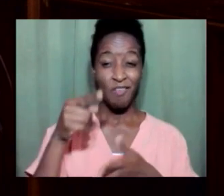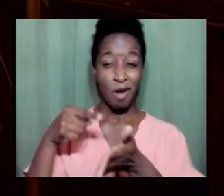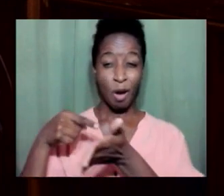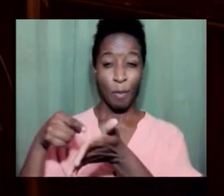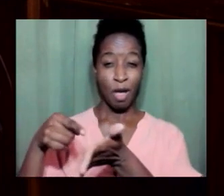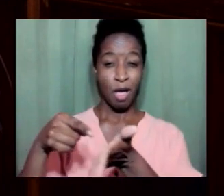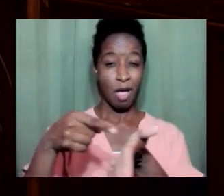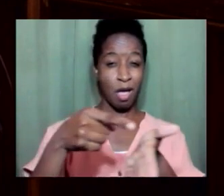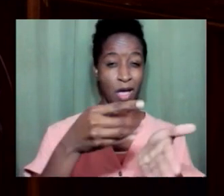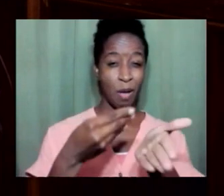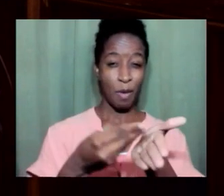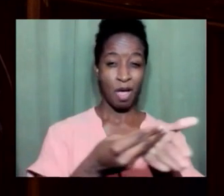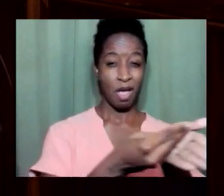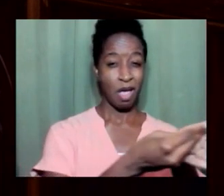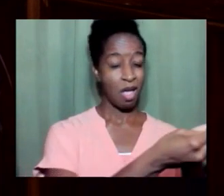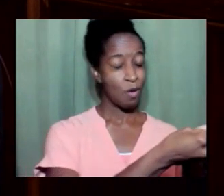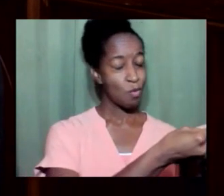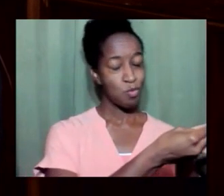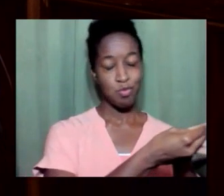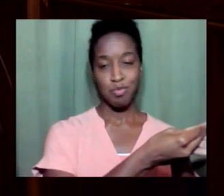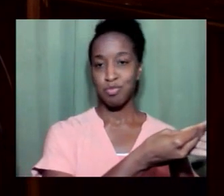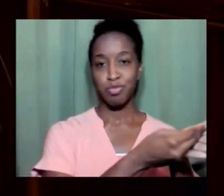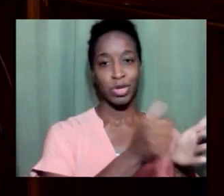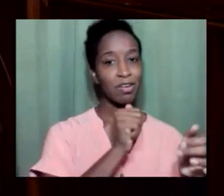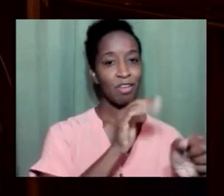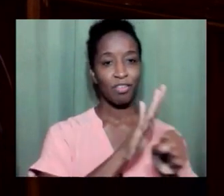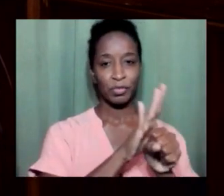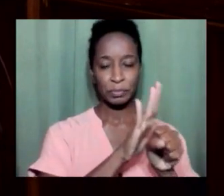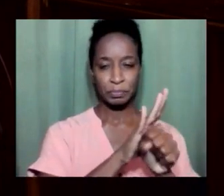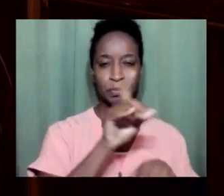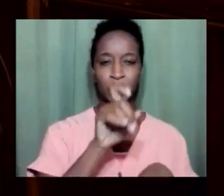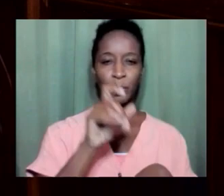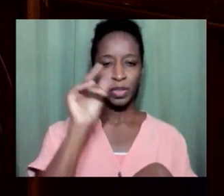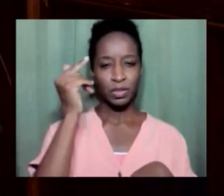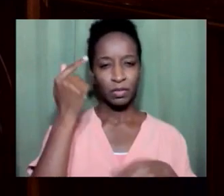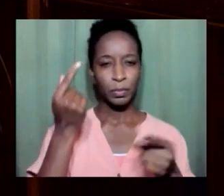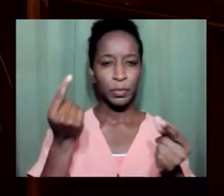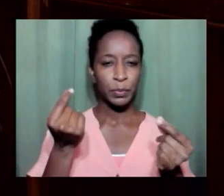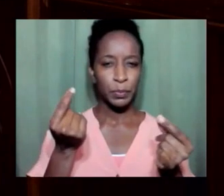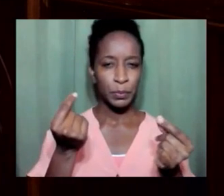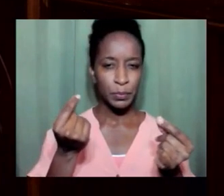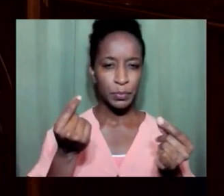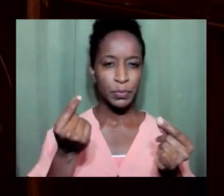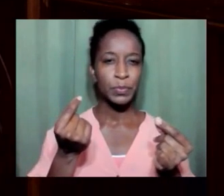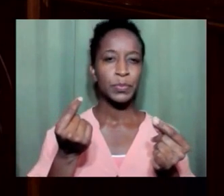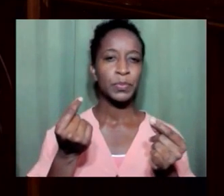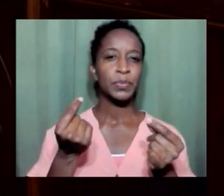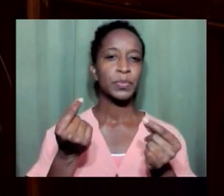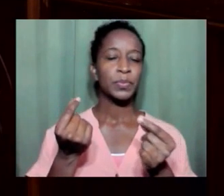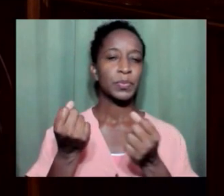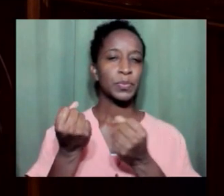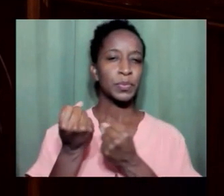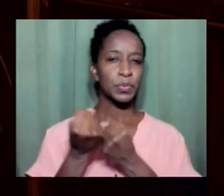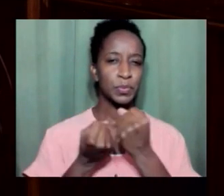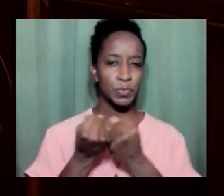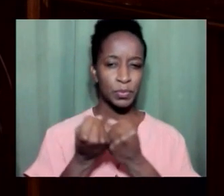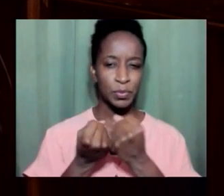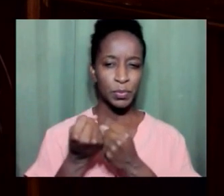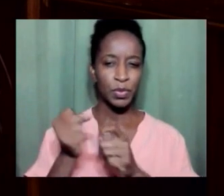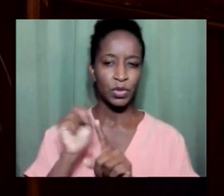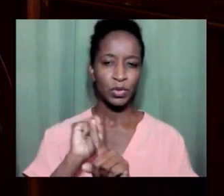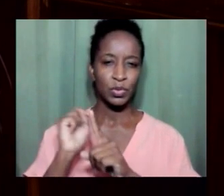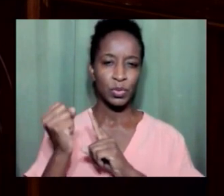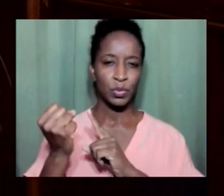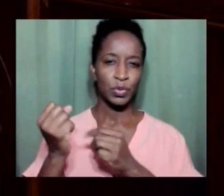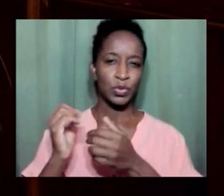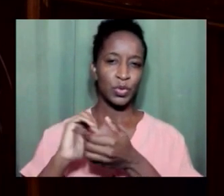that its first responsibility was to work with the social partnership and the people of this nation to save the value of the Barbados dollar